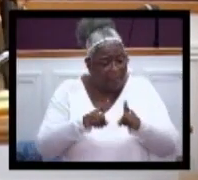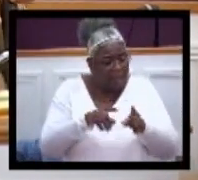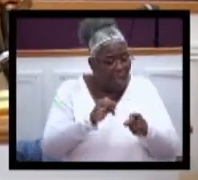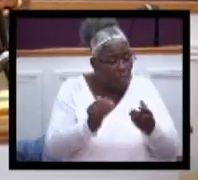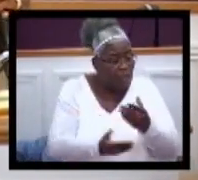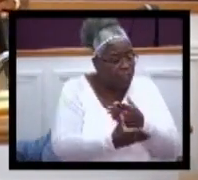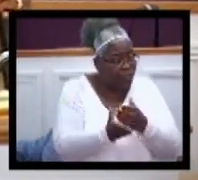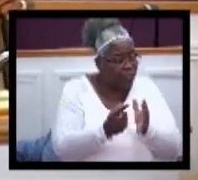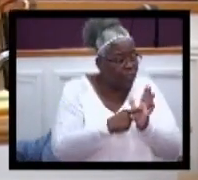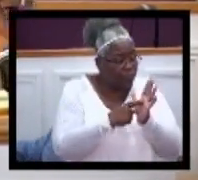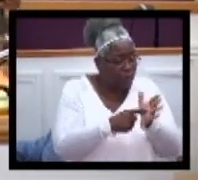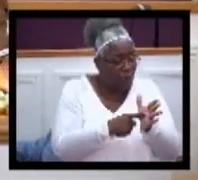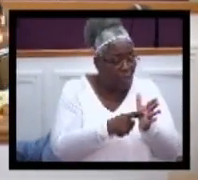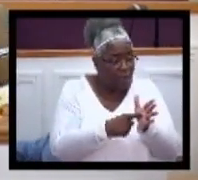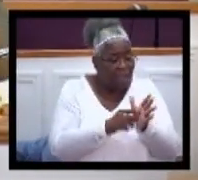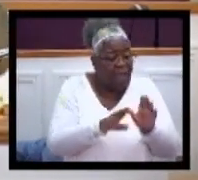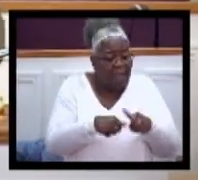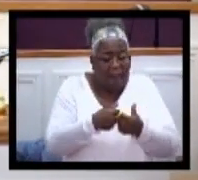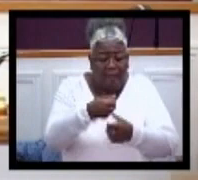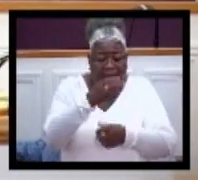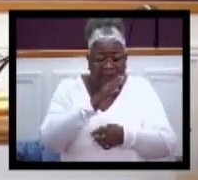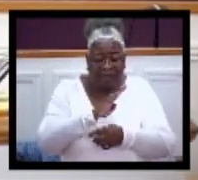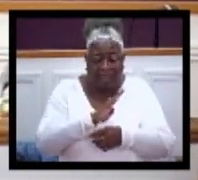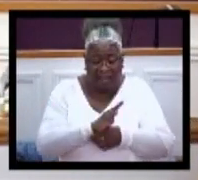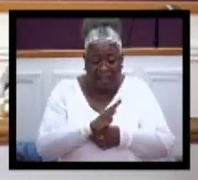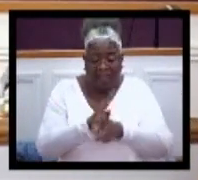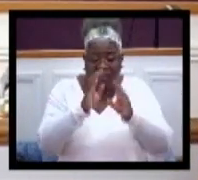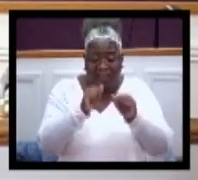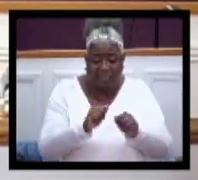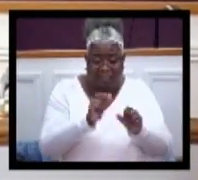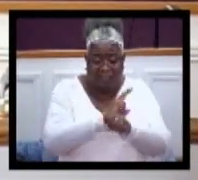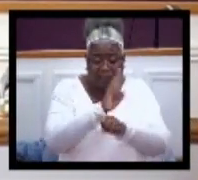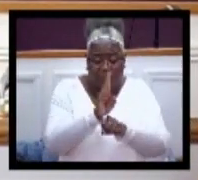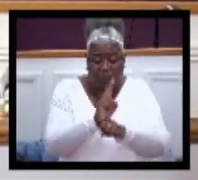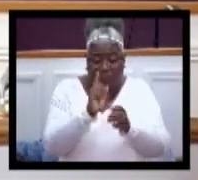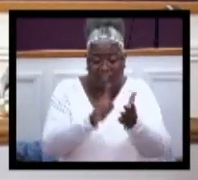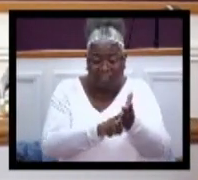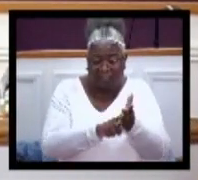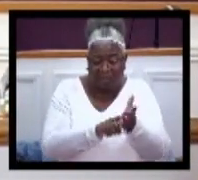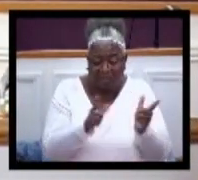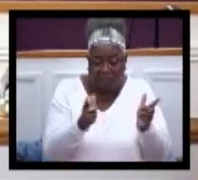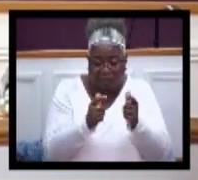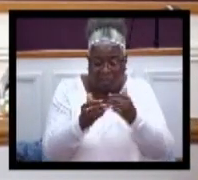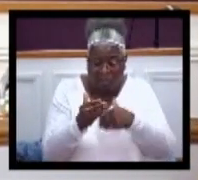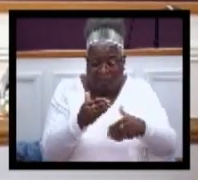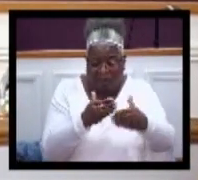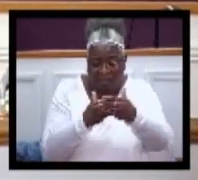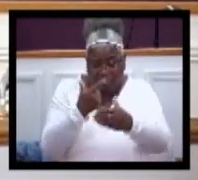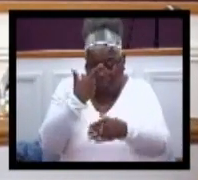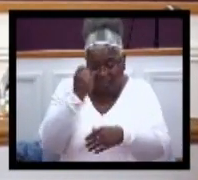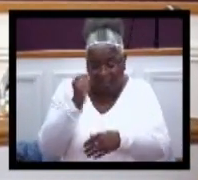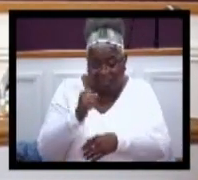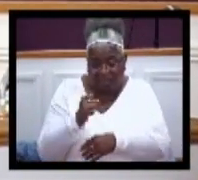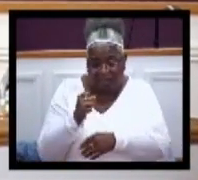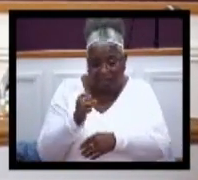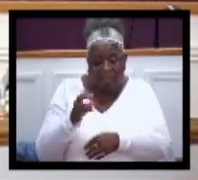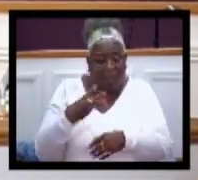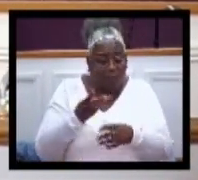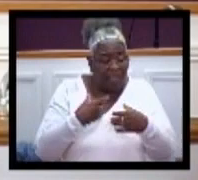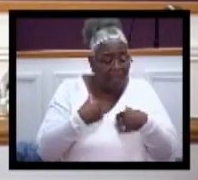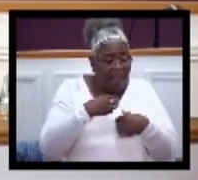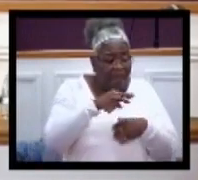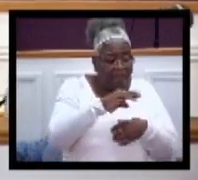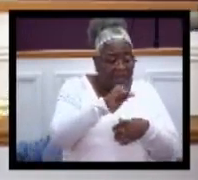you to show you how God can take this thing just a little bit further, because here you got